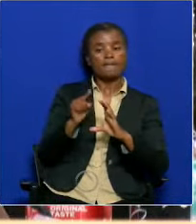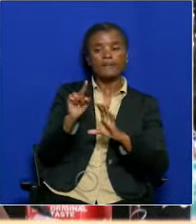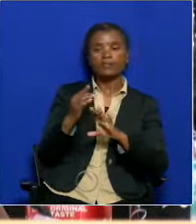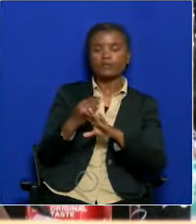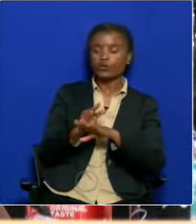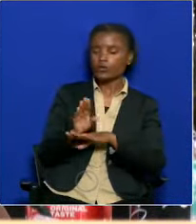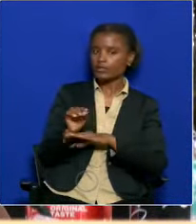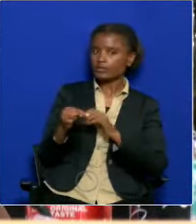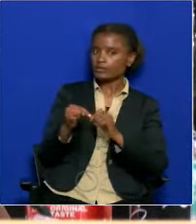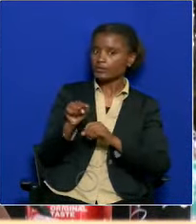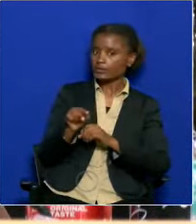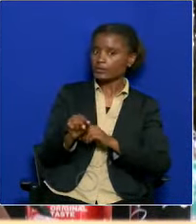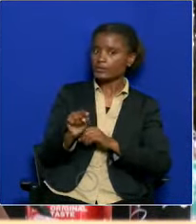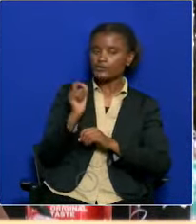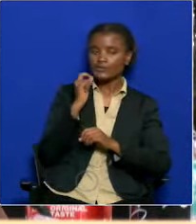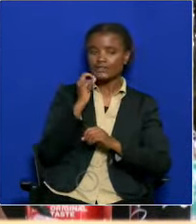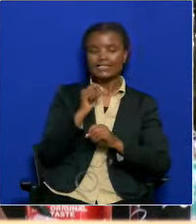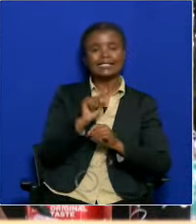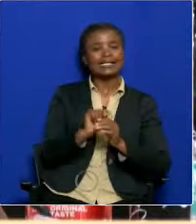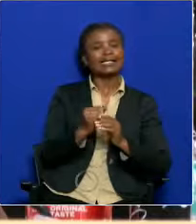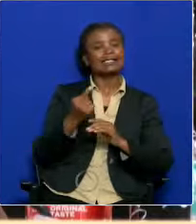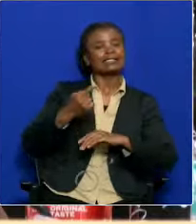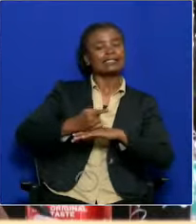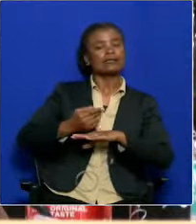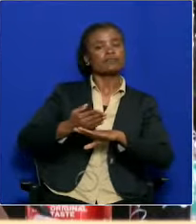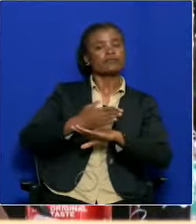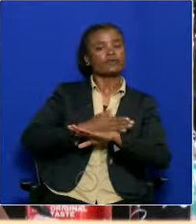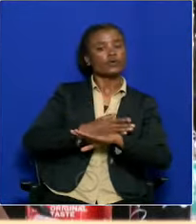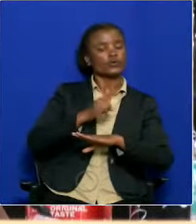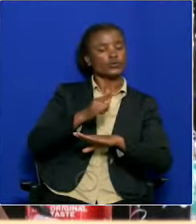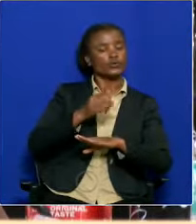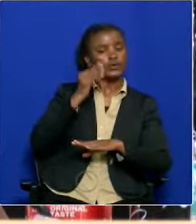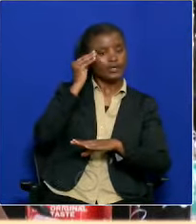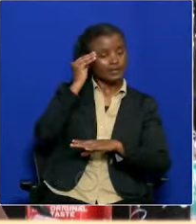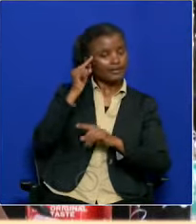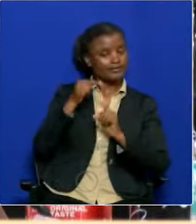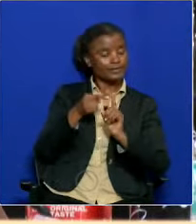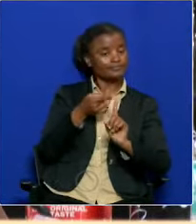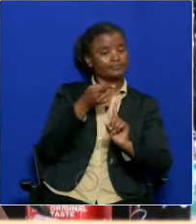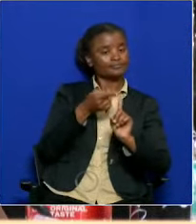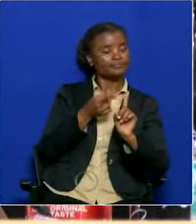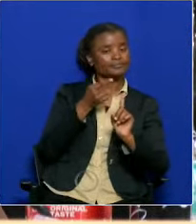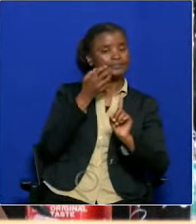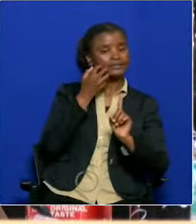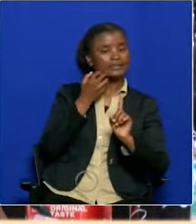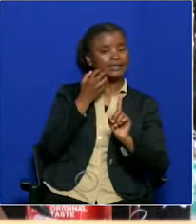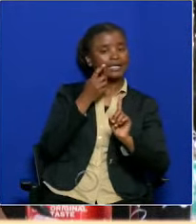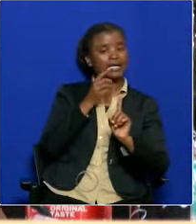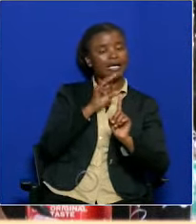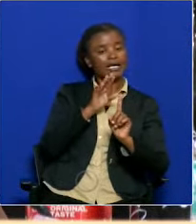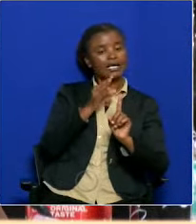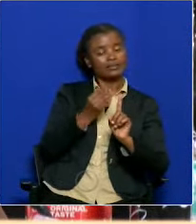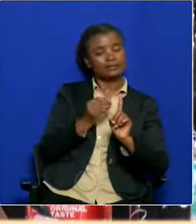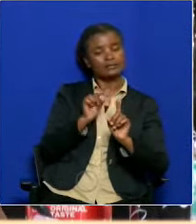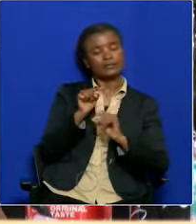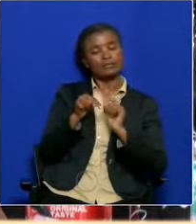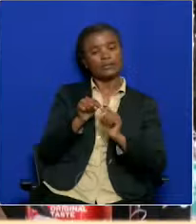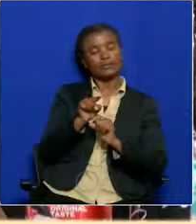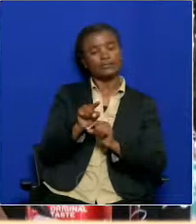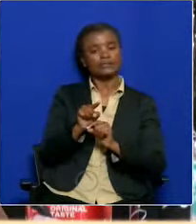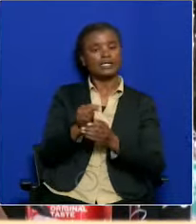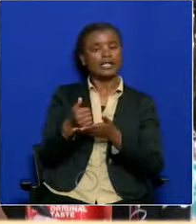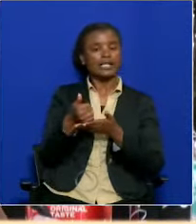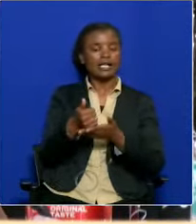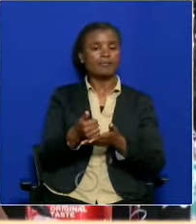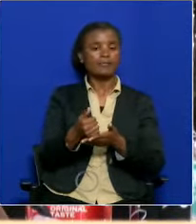conversation you had the day before with Mr. Matlala, where he was asking for assistance for the payment of these screenshots,